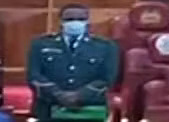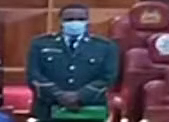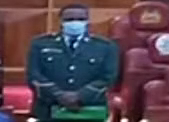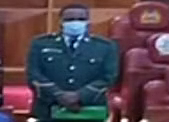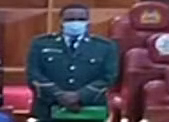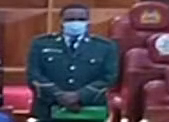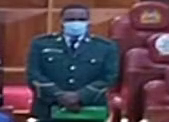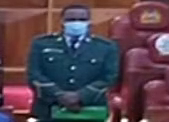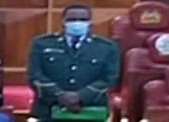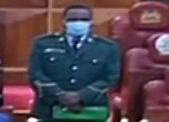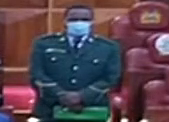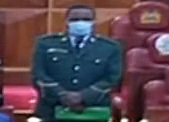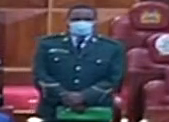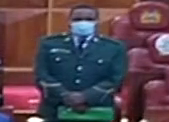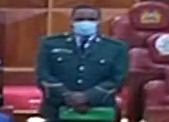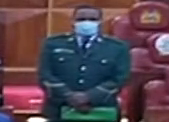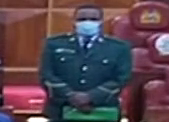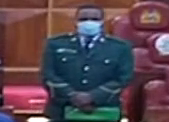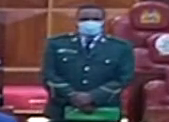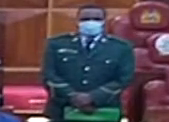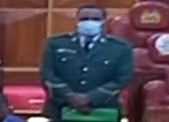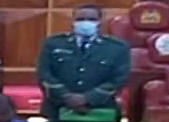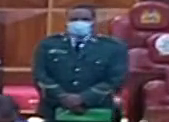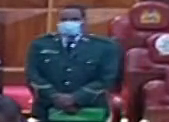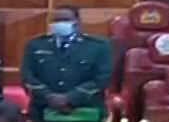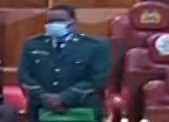May his soul rest in eternal peace.